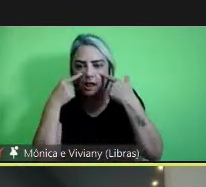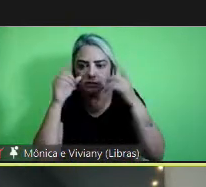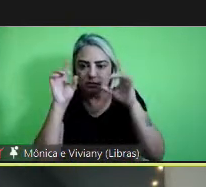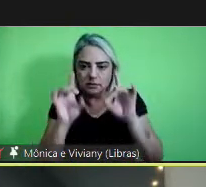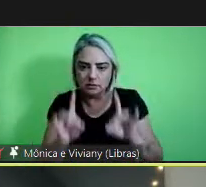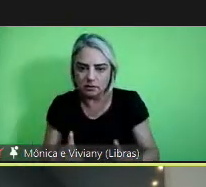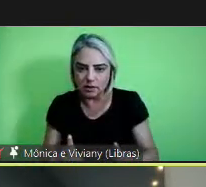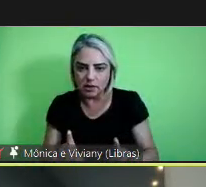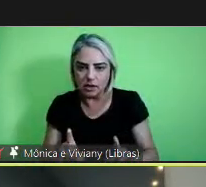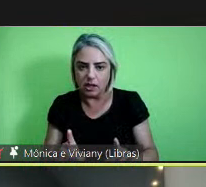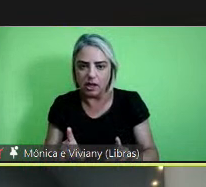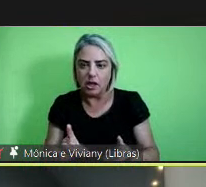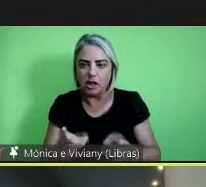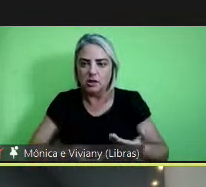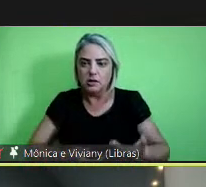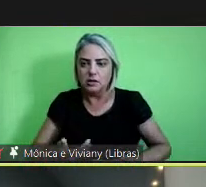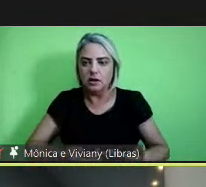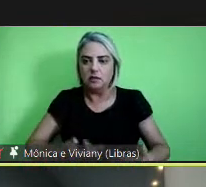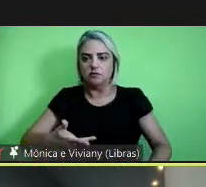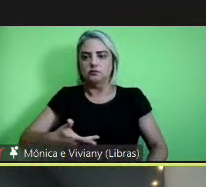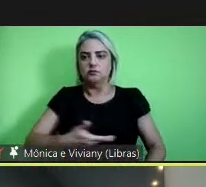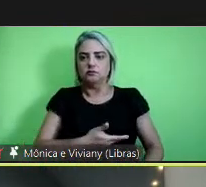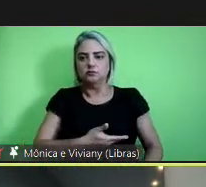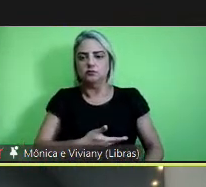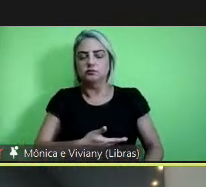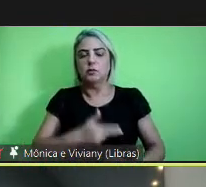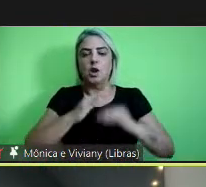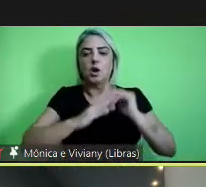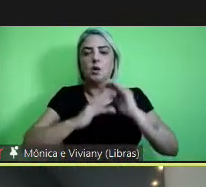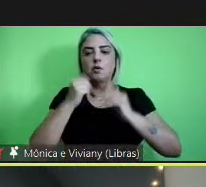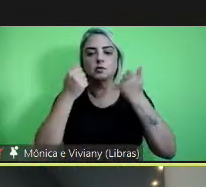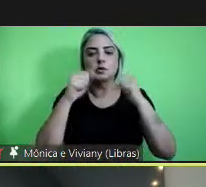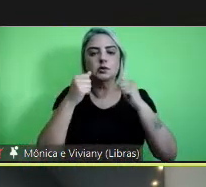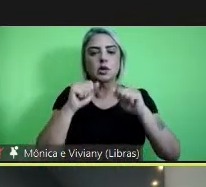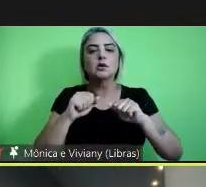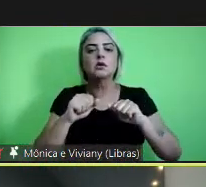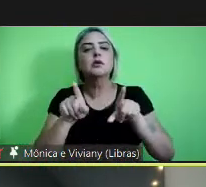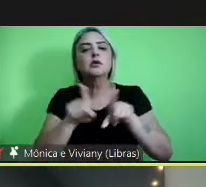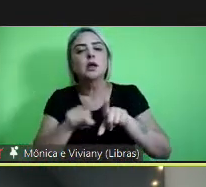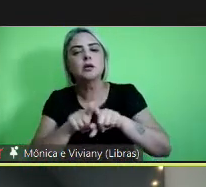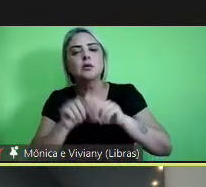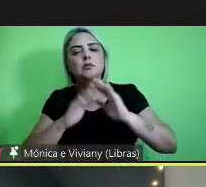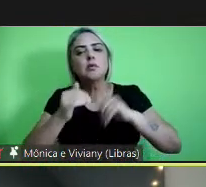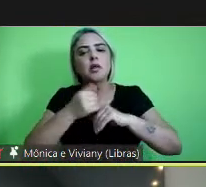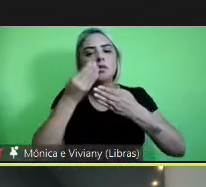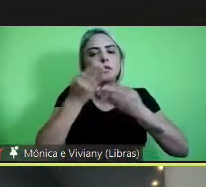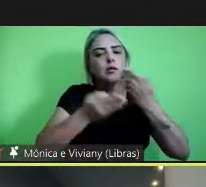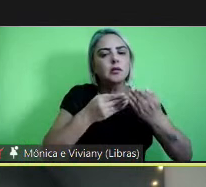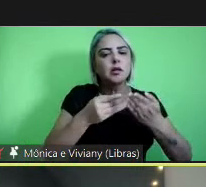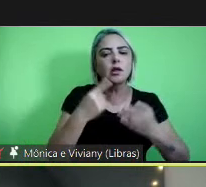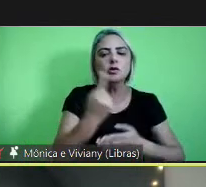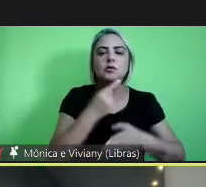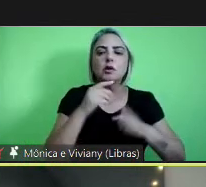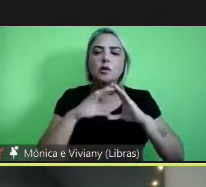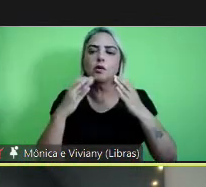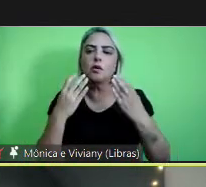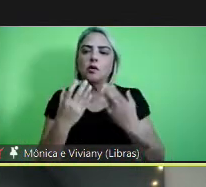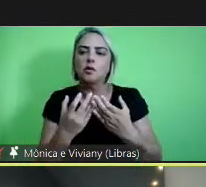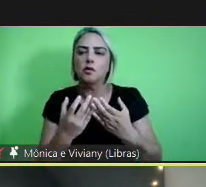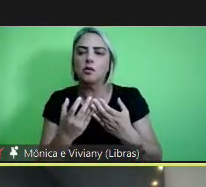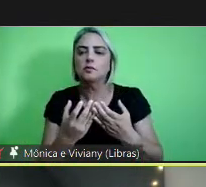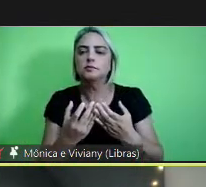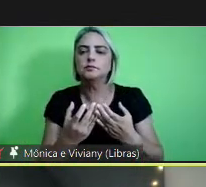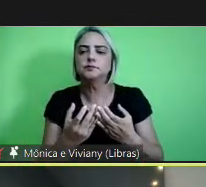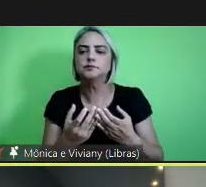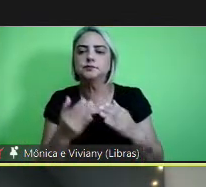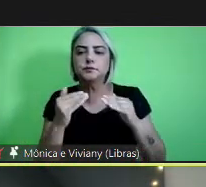was successful or not, and after that he can send it to the specialized care and maybe to bariatric surgery. The professionals